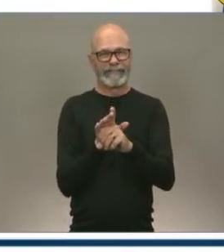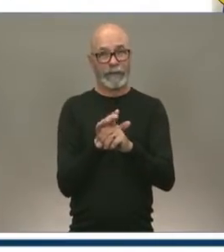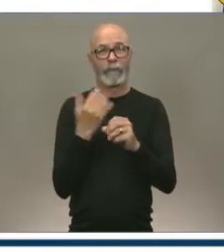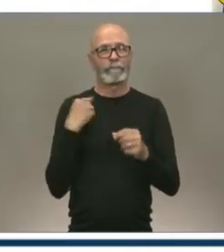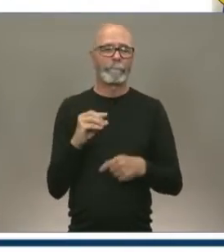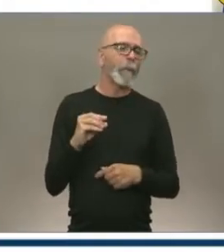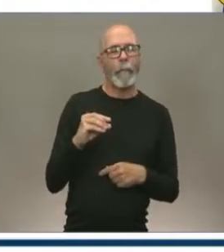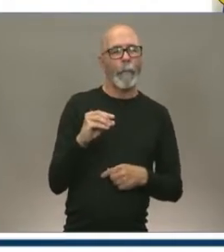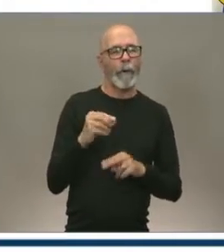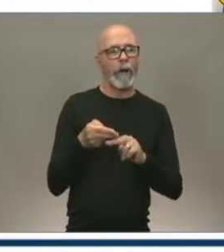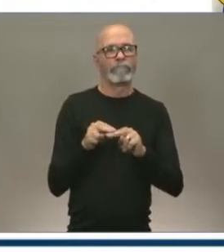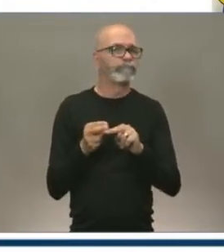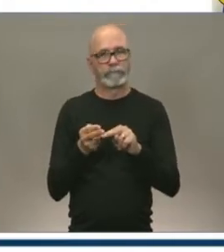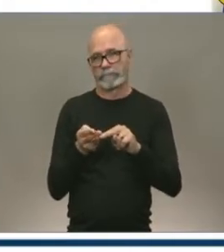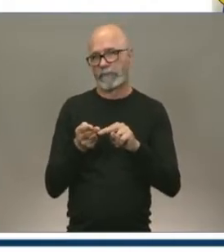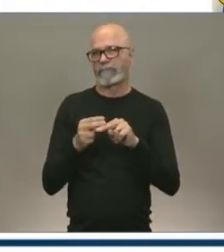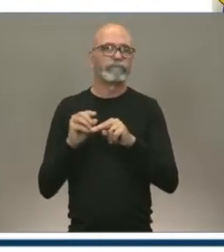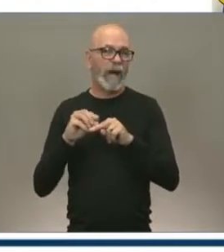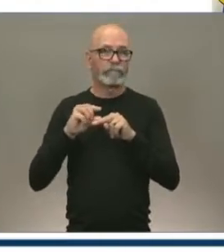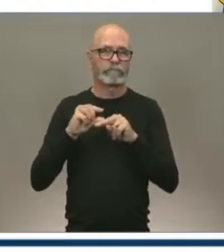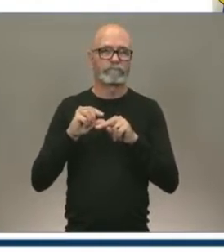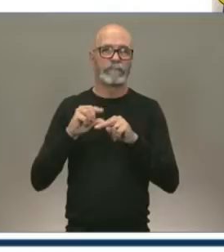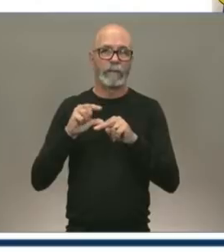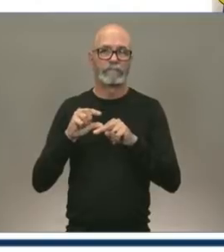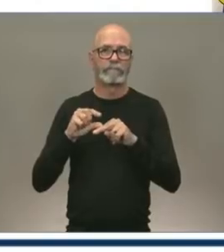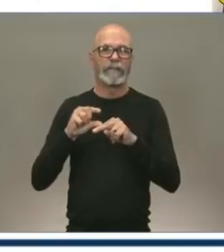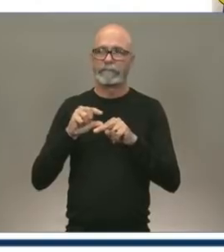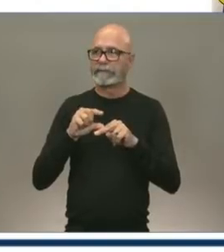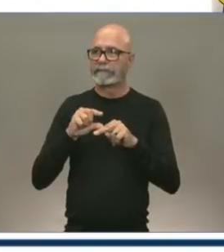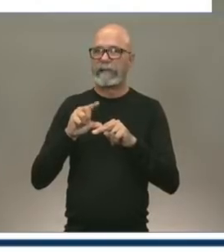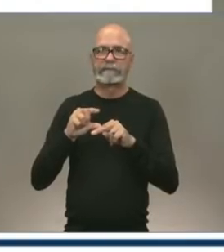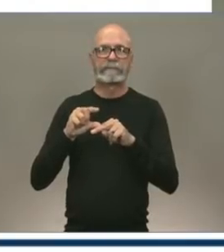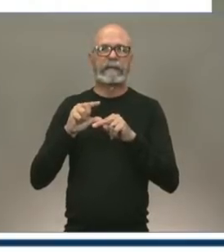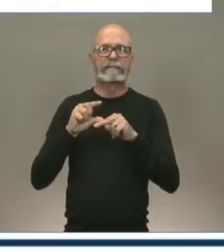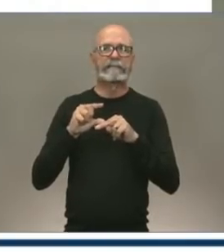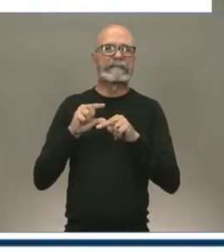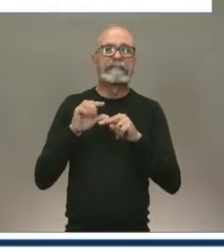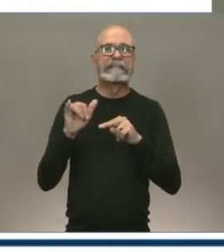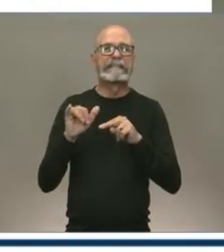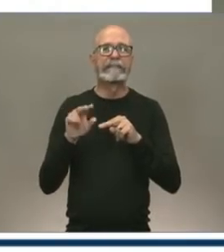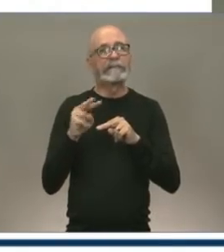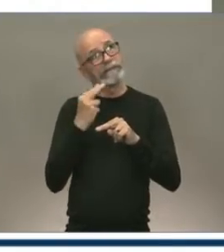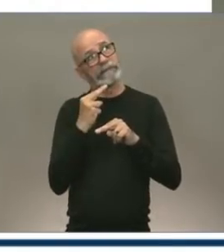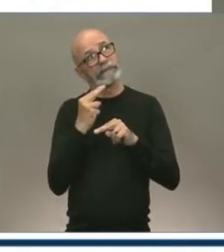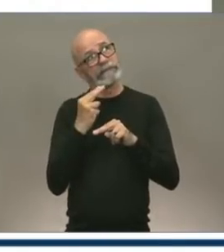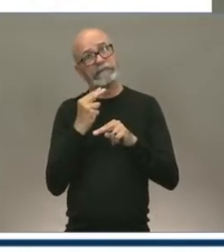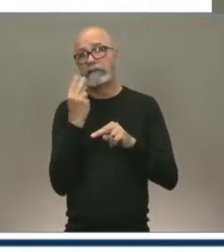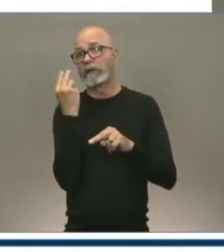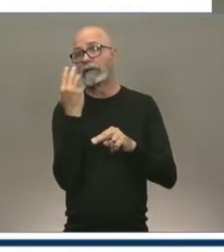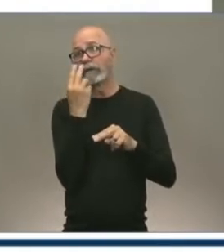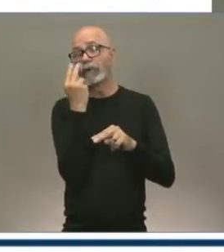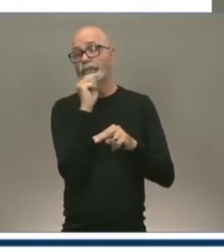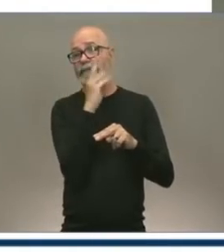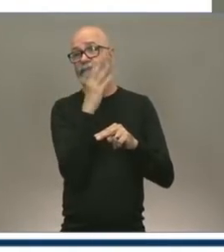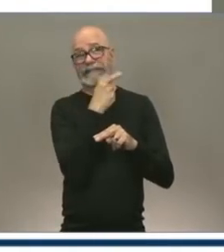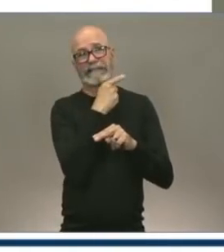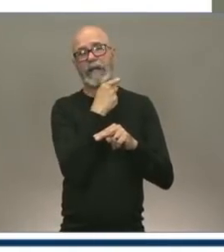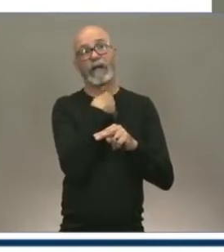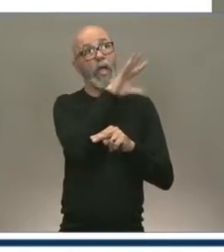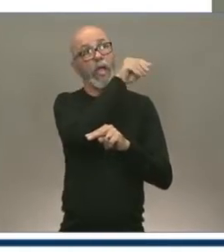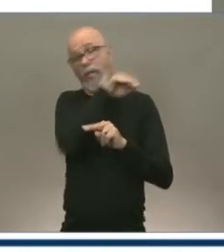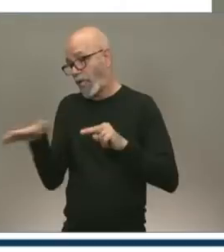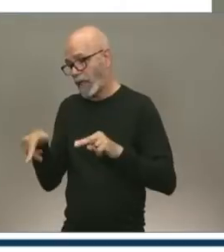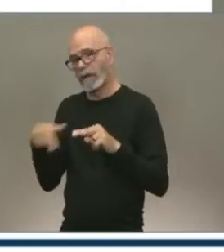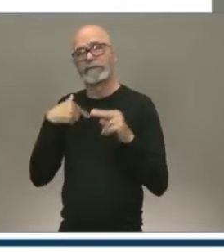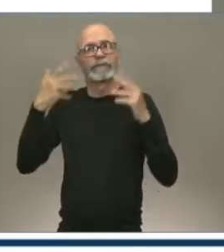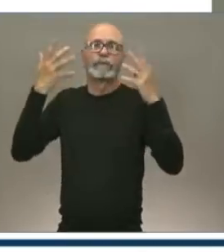people anxious. We're all seeing what's happening across the country, and we do not want it to happen here. Please be